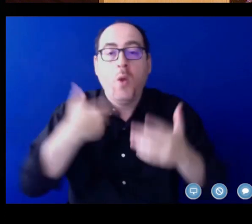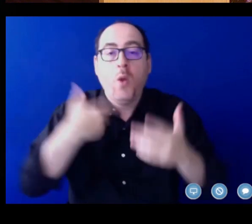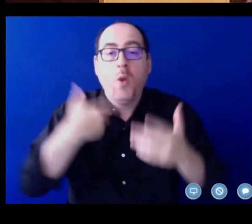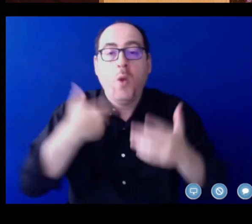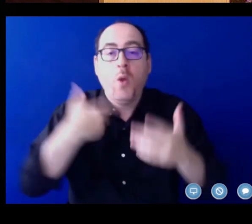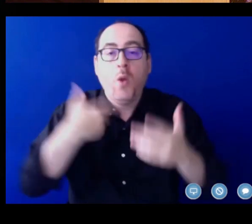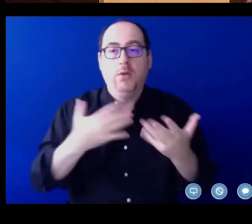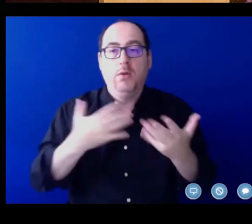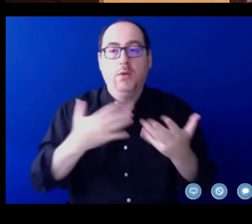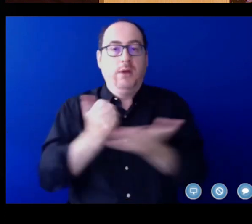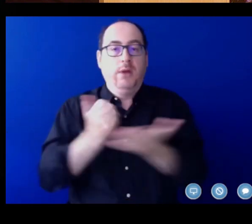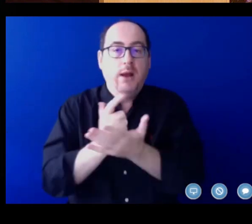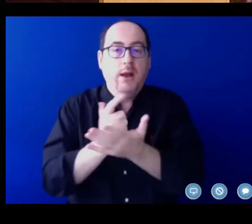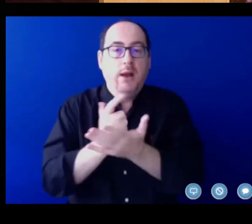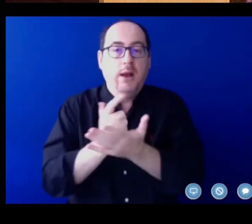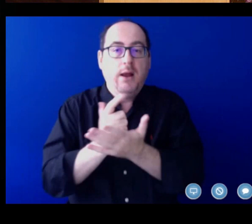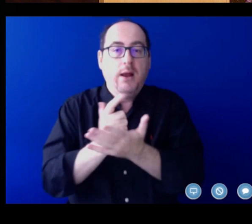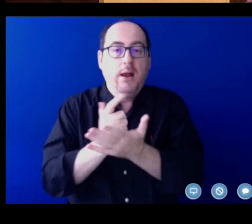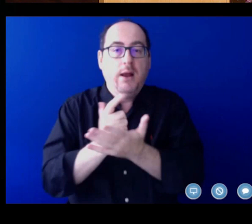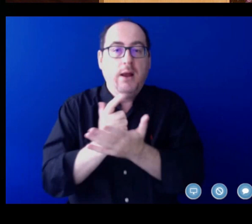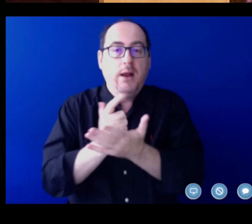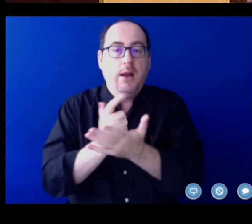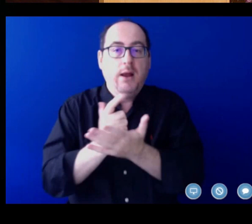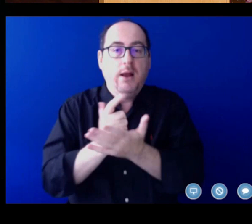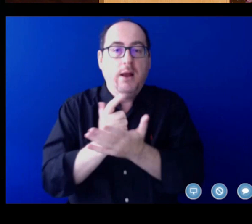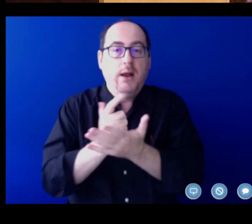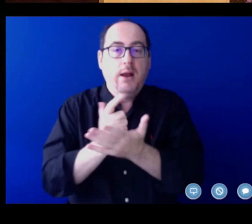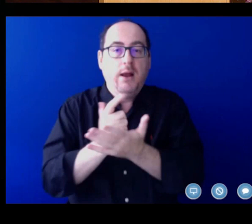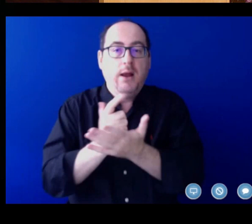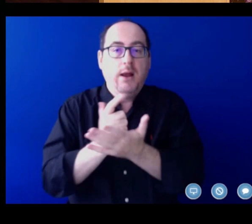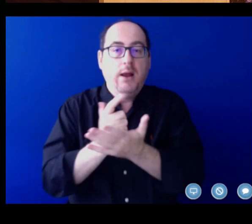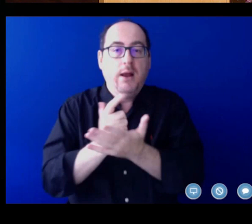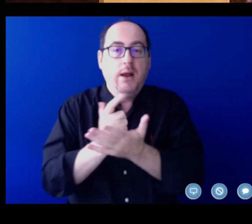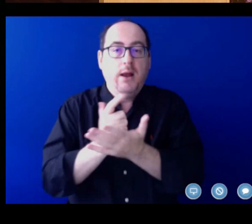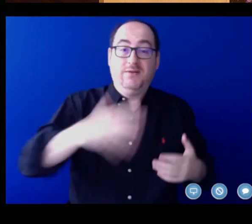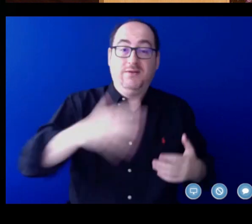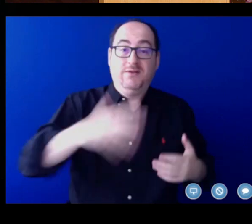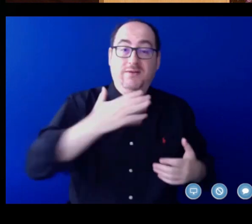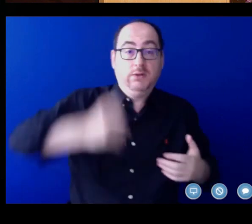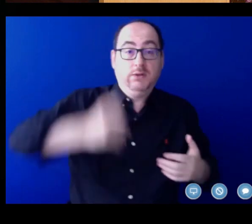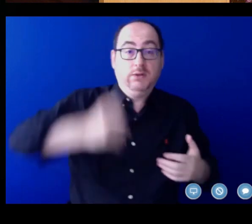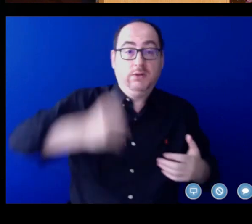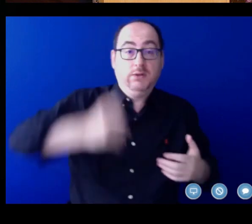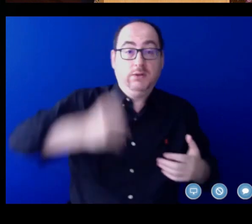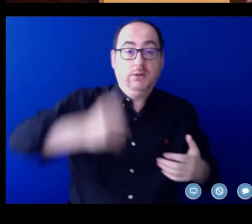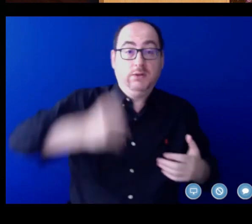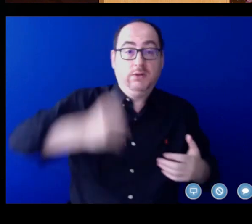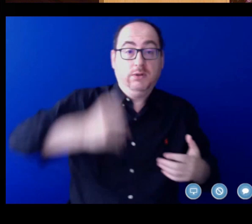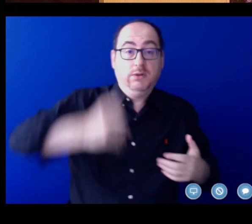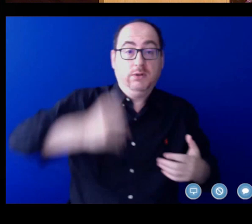with corresponding processes of oppression and discrimination, such as racism, sexism, Islamophobia, and